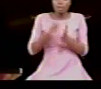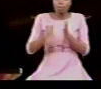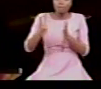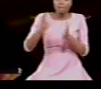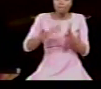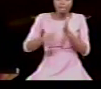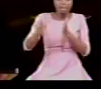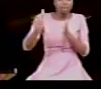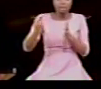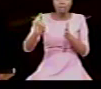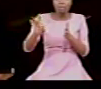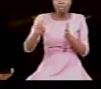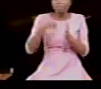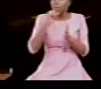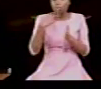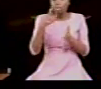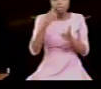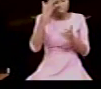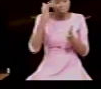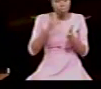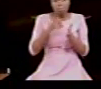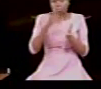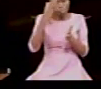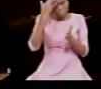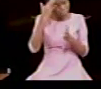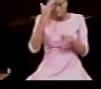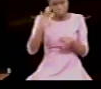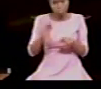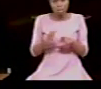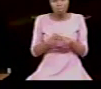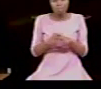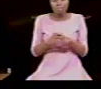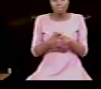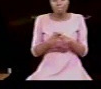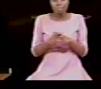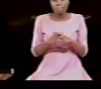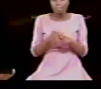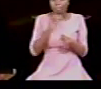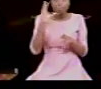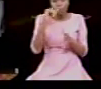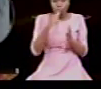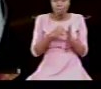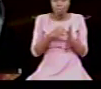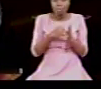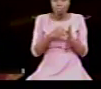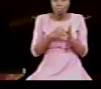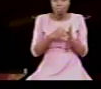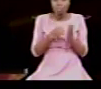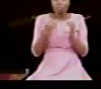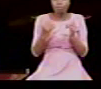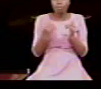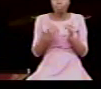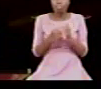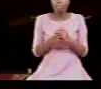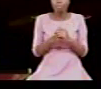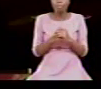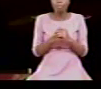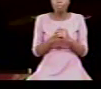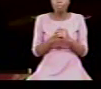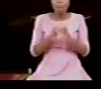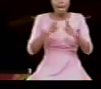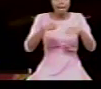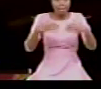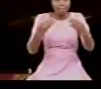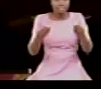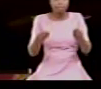Don't say you know it, you don't know it. Don't know it, open it. Look at it.